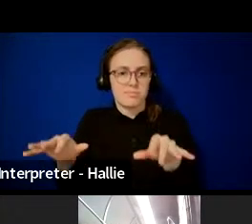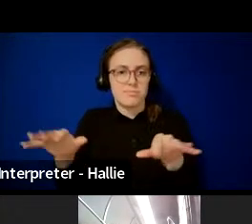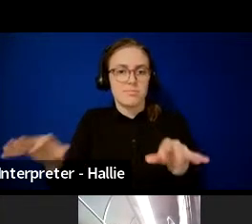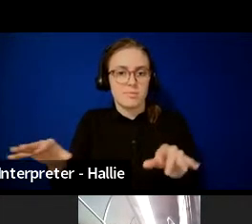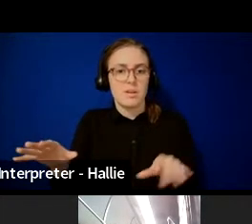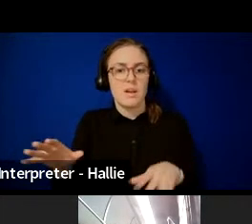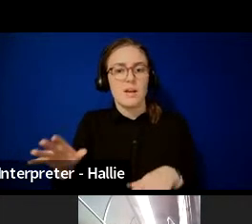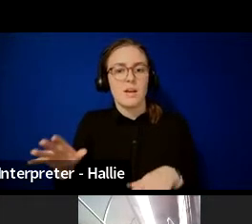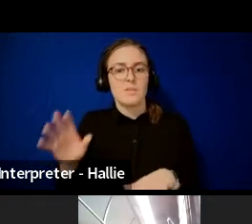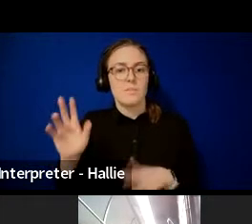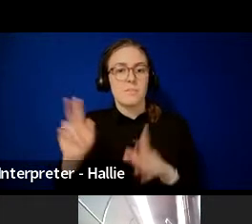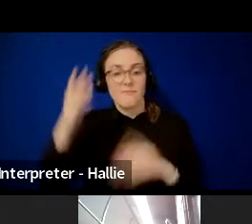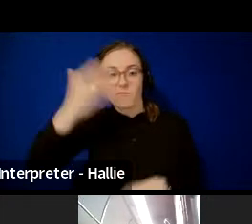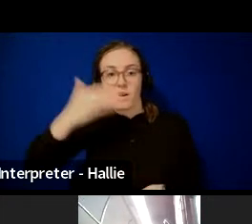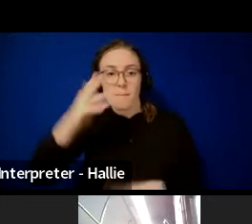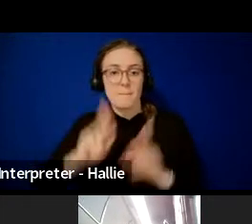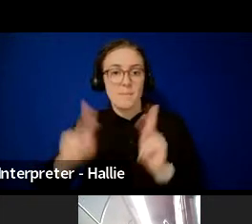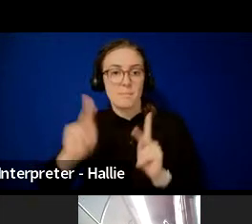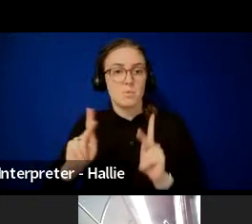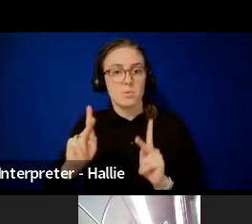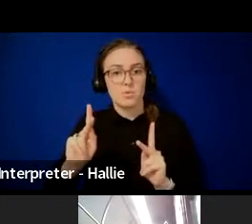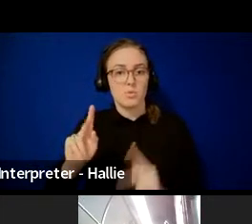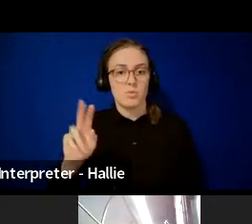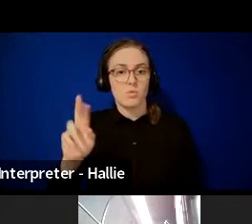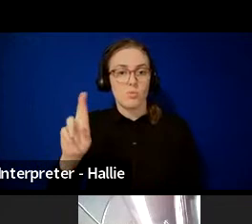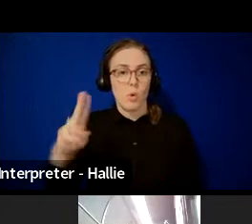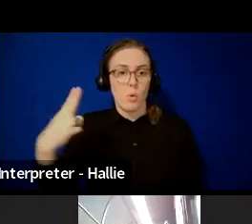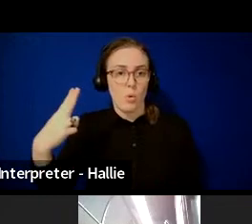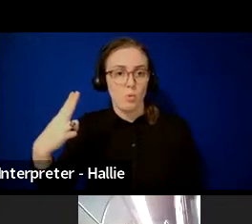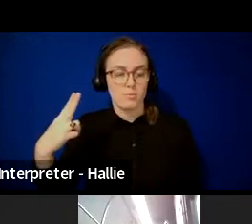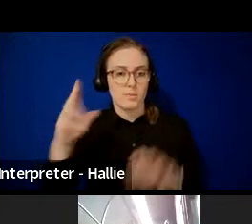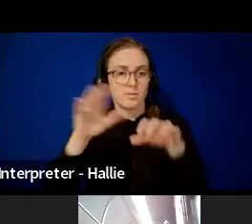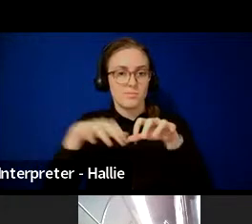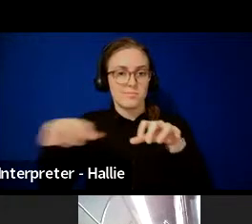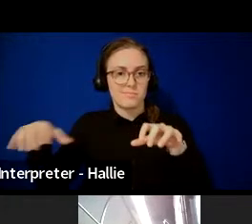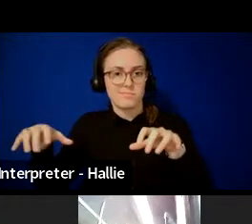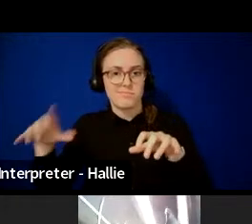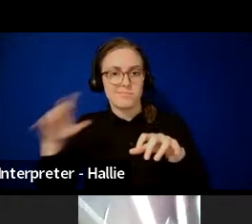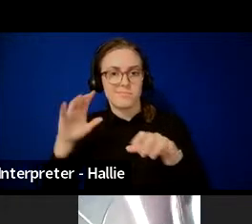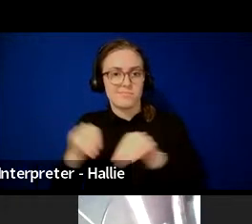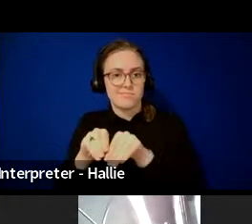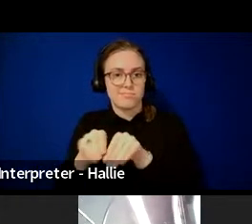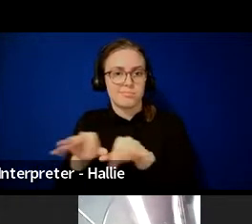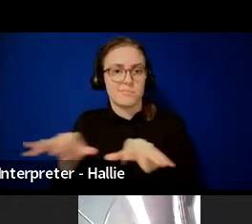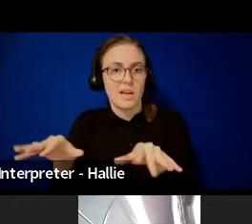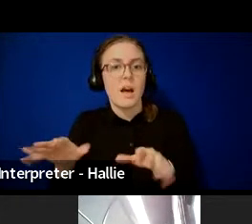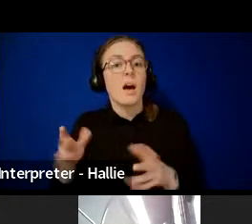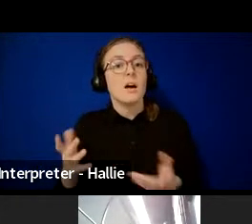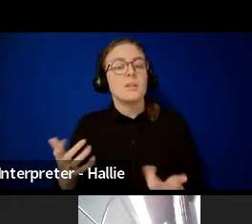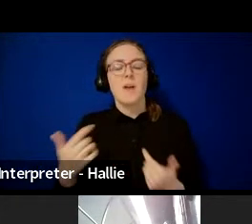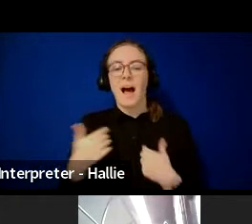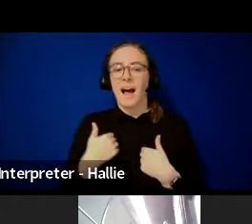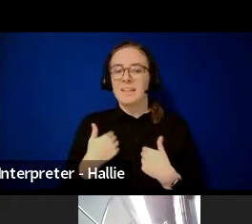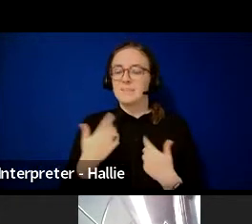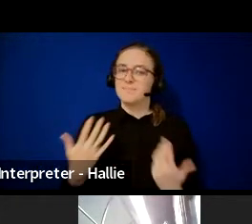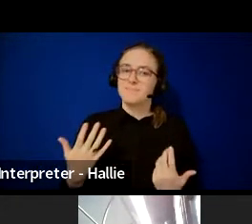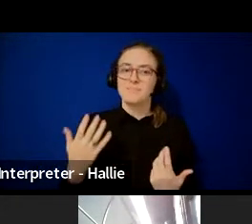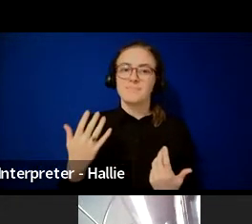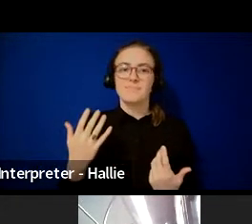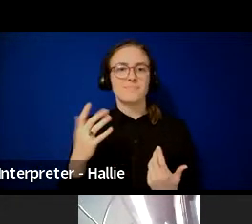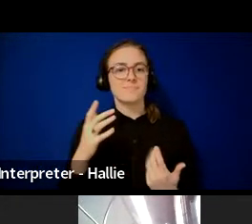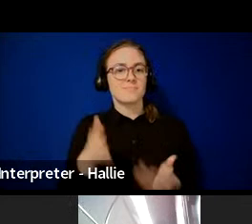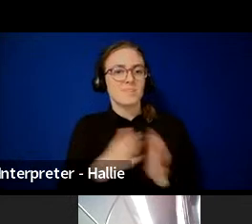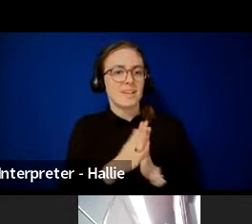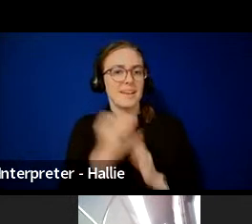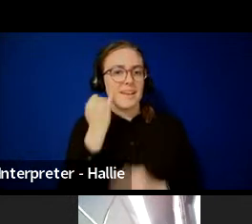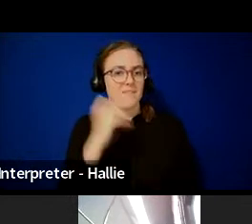individuals' row homes. So I'm now asking if we can just at least have, you know, a cop to just come and sit. If a cop